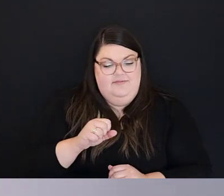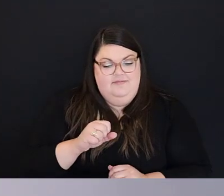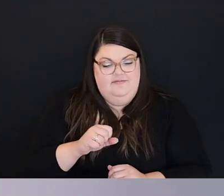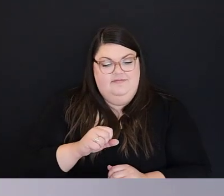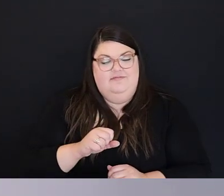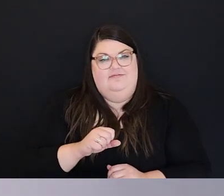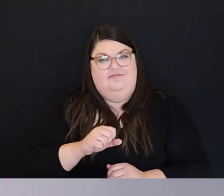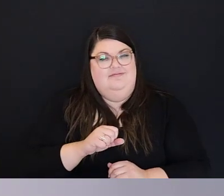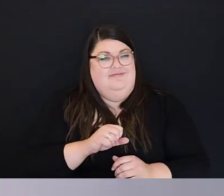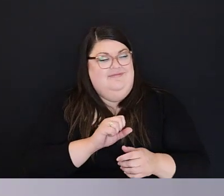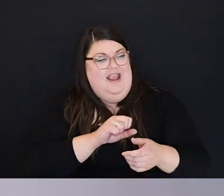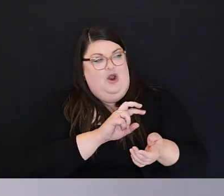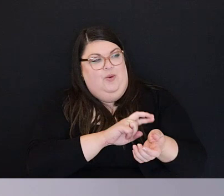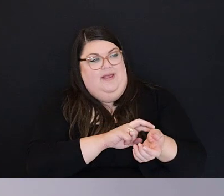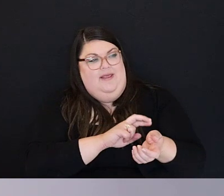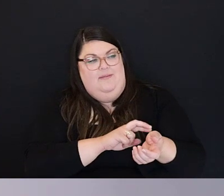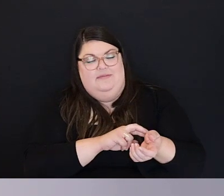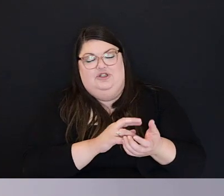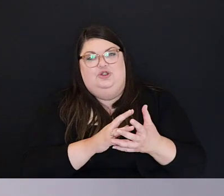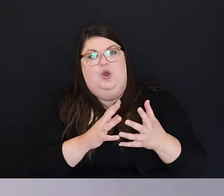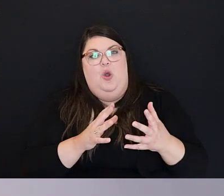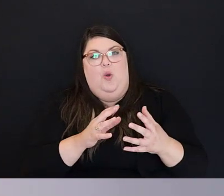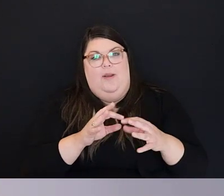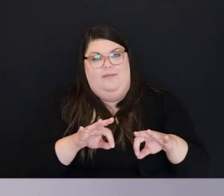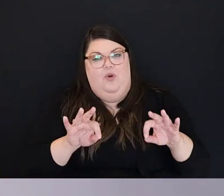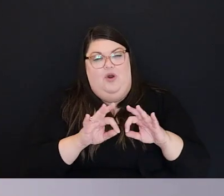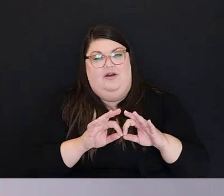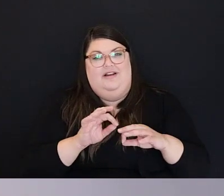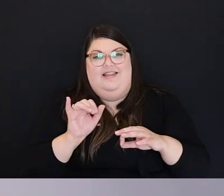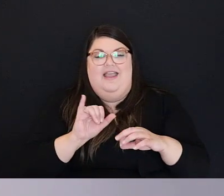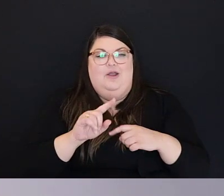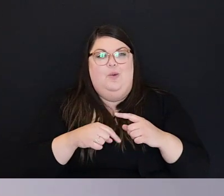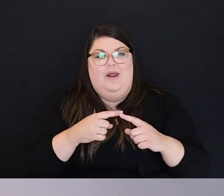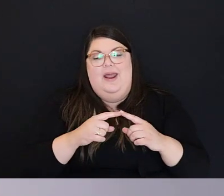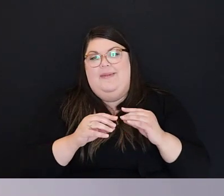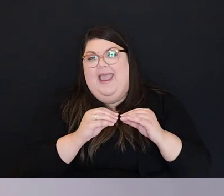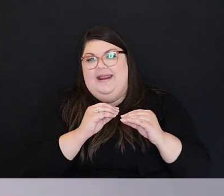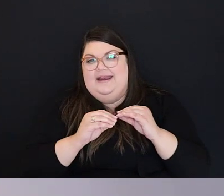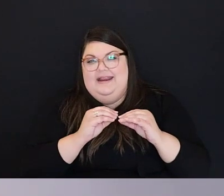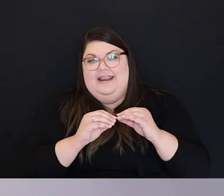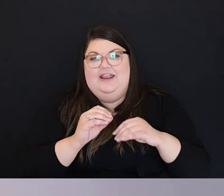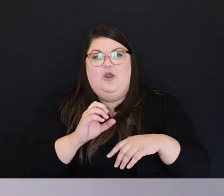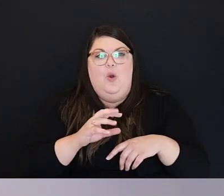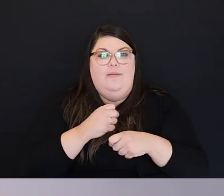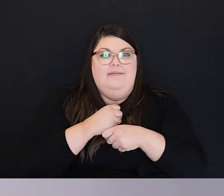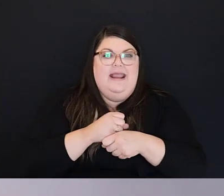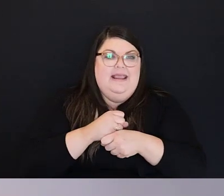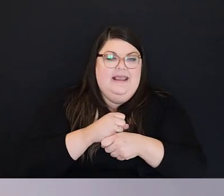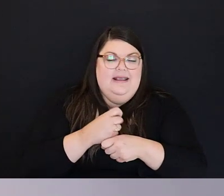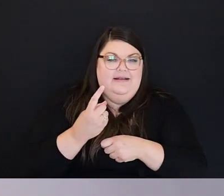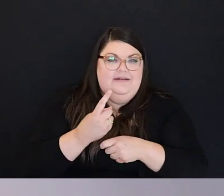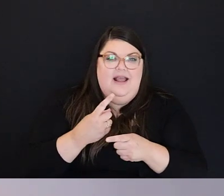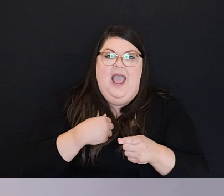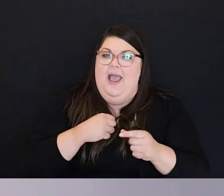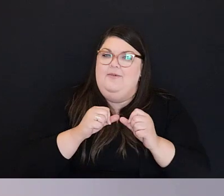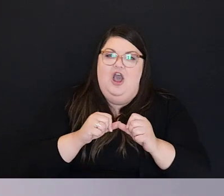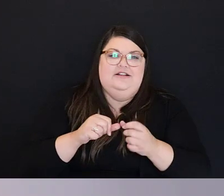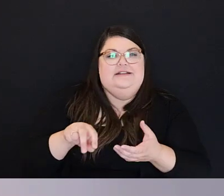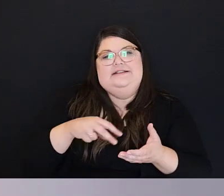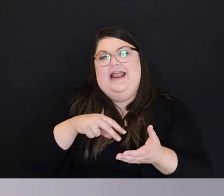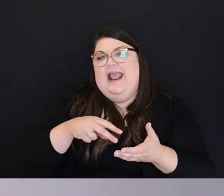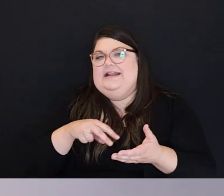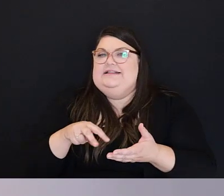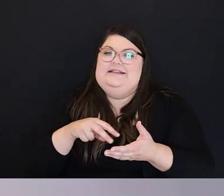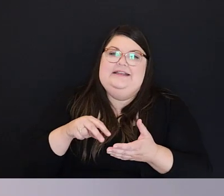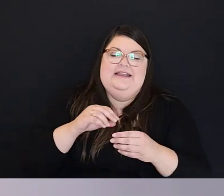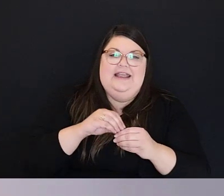Rhythm is so important. It is so important. Like when I'm editing or when I'm making, I'm constantly like dancing in